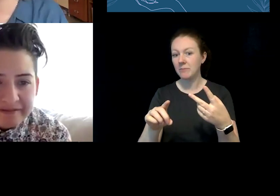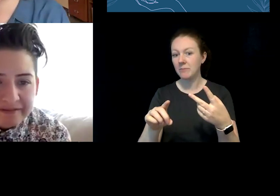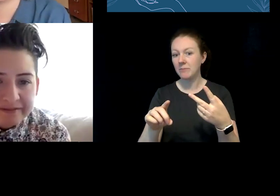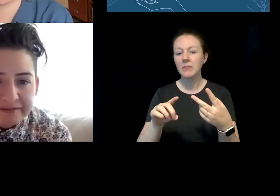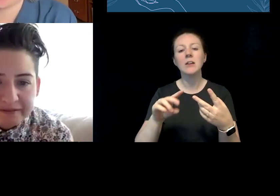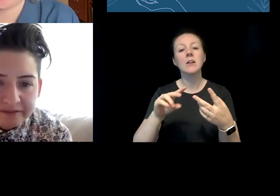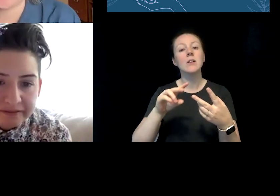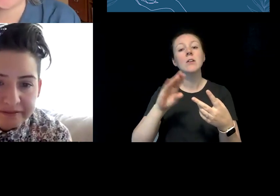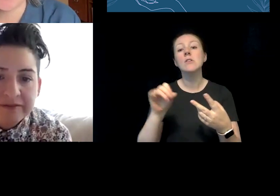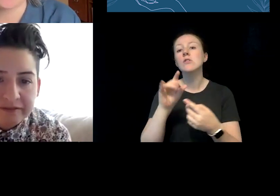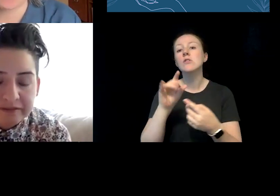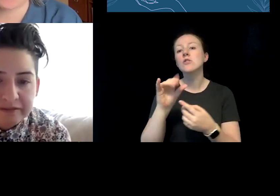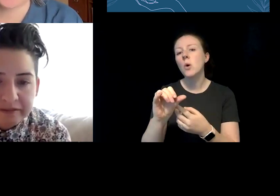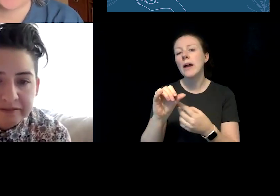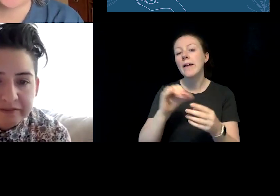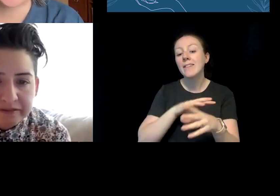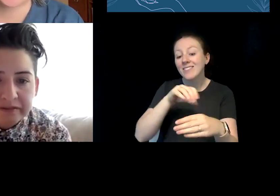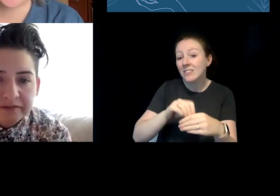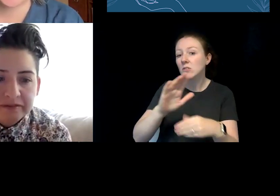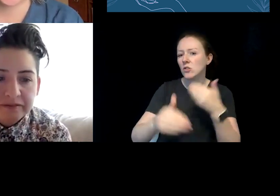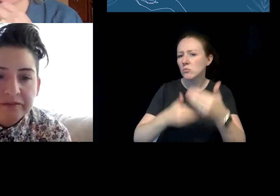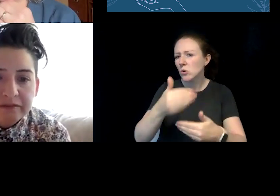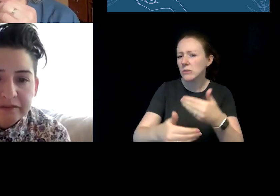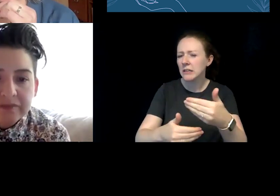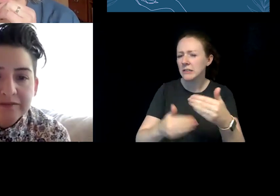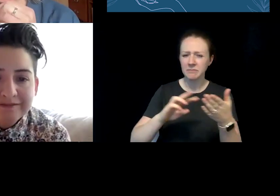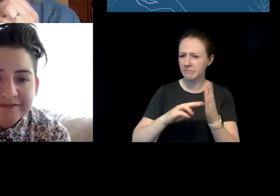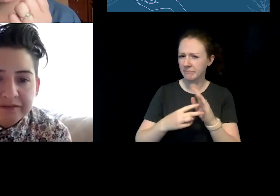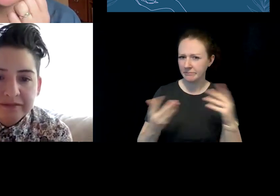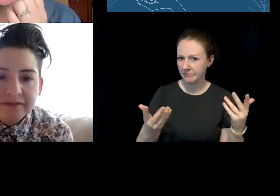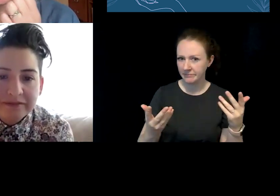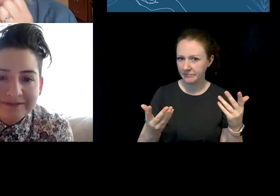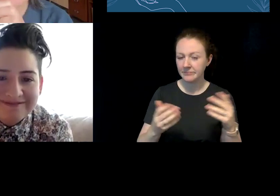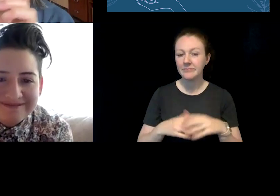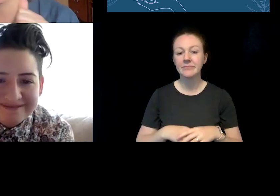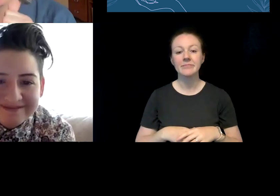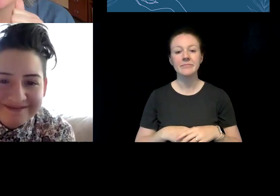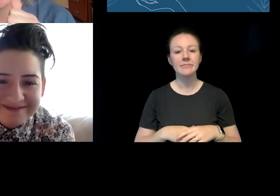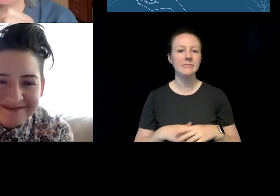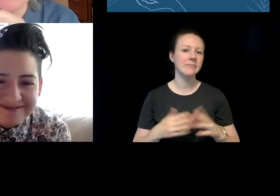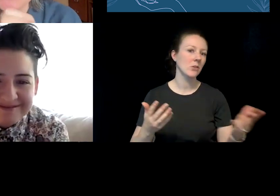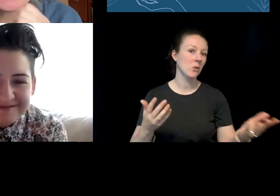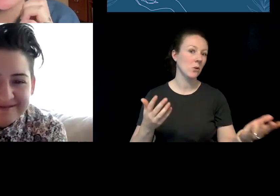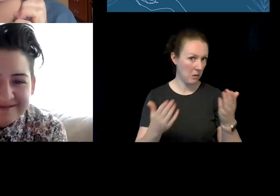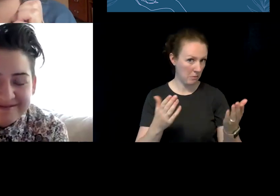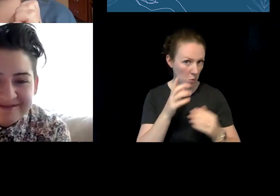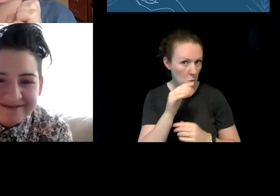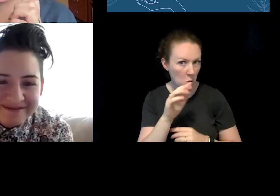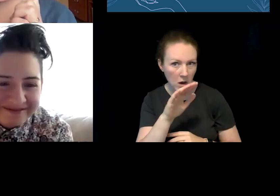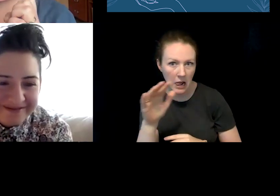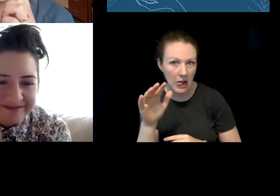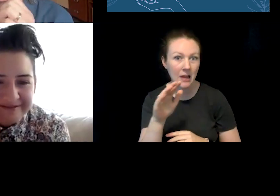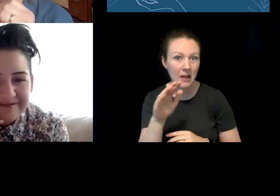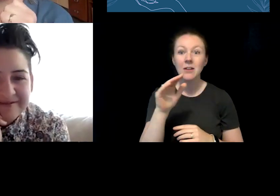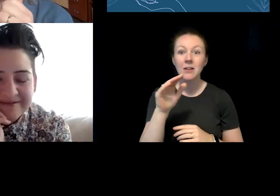it mean to have joy inside of your process? So maybe just to mix it up a bit, I'm going to go back to you,